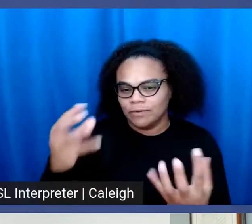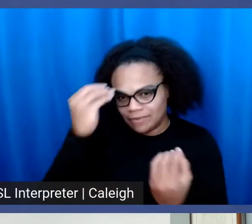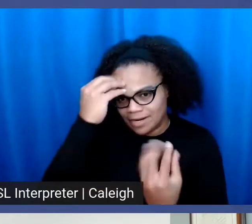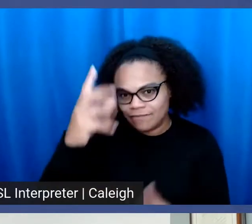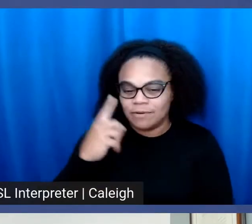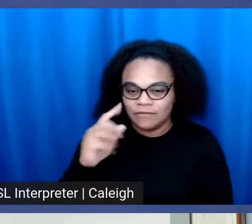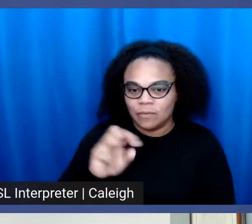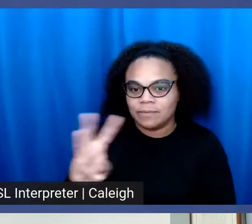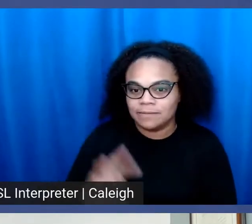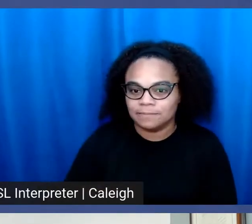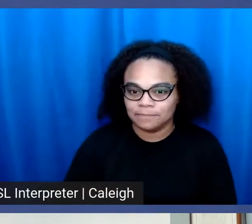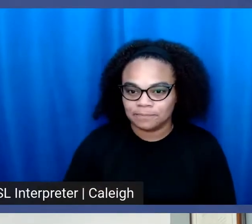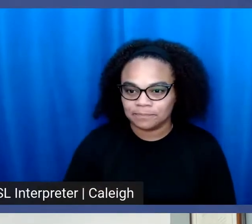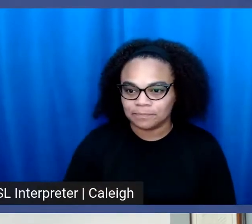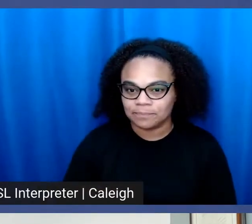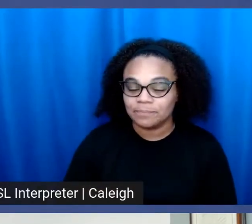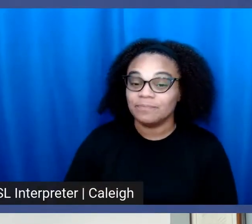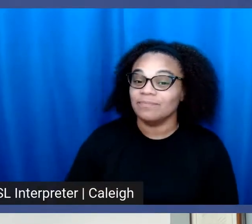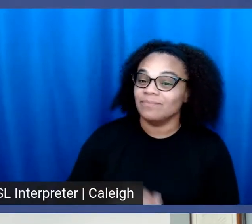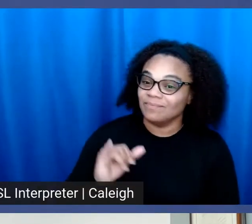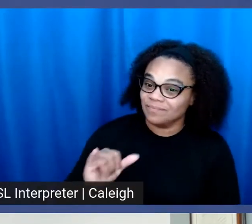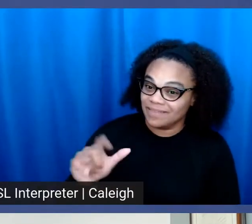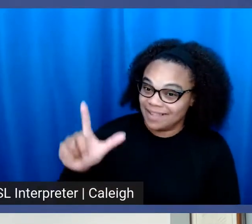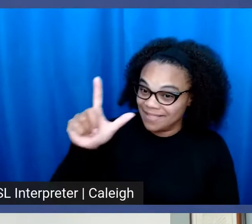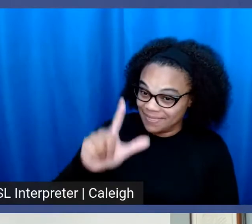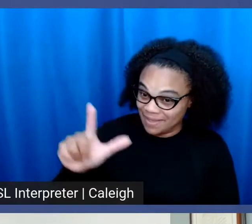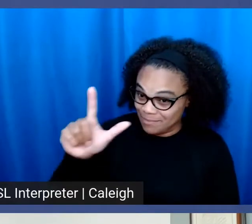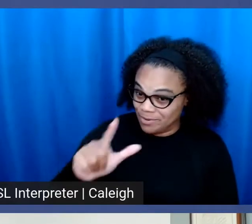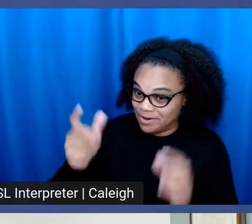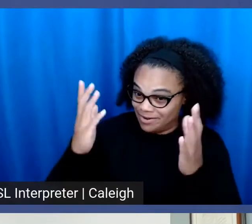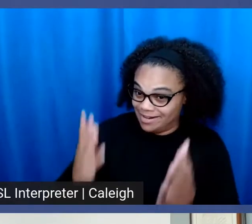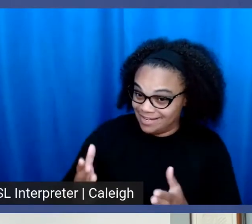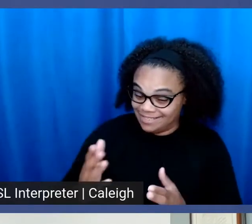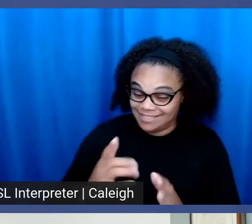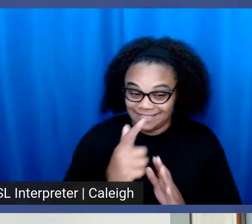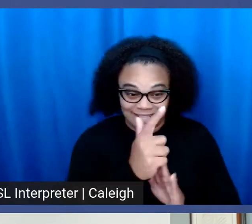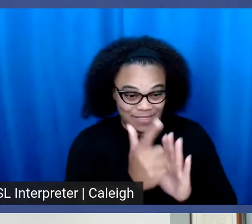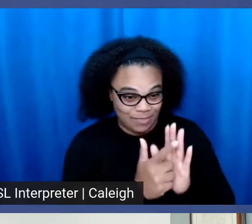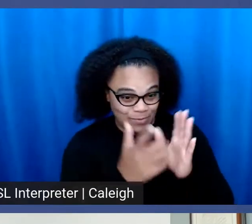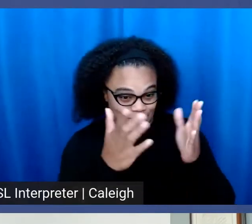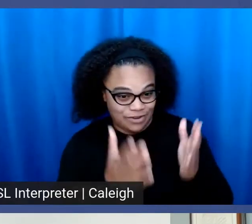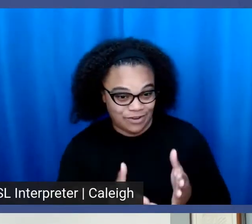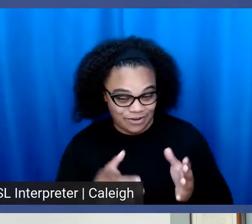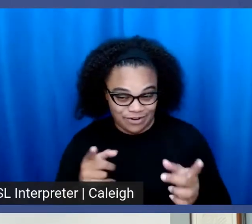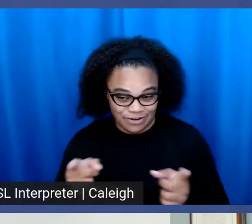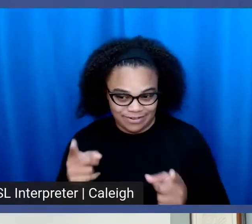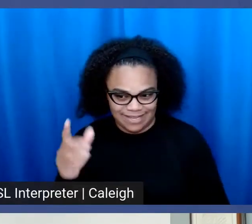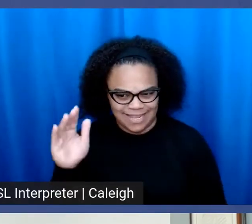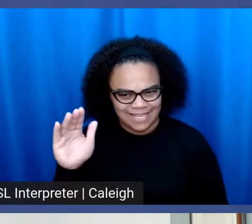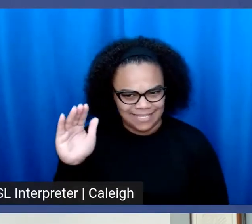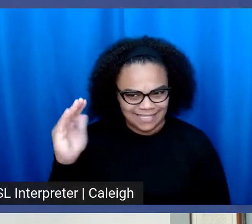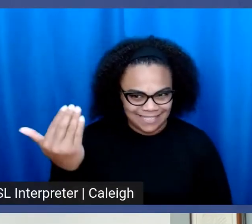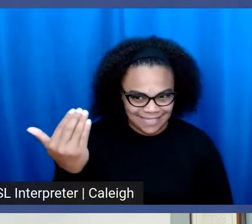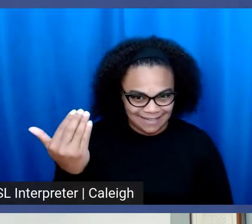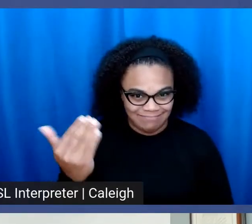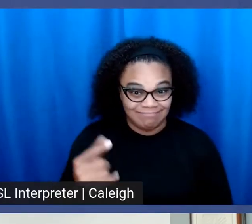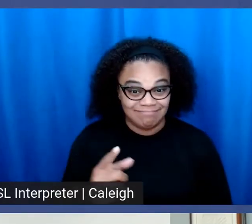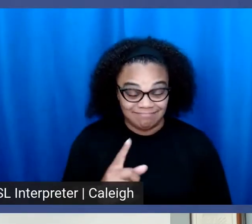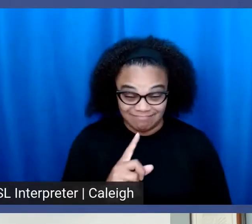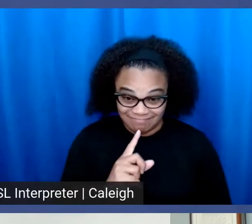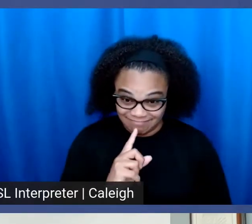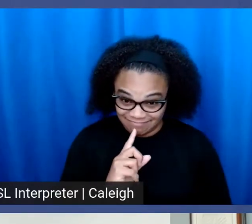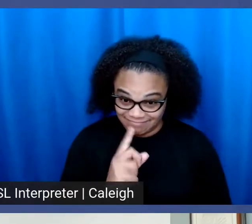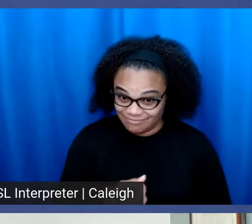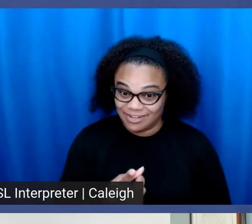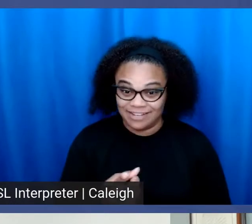that. So librarians and lawyers seem to be really on the